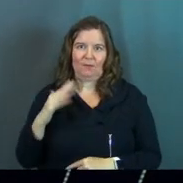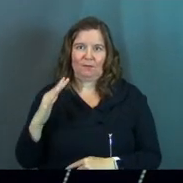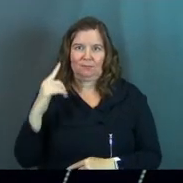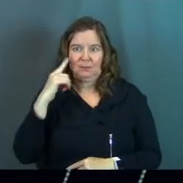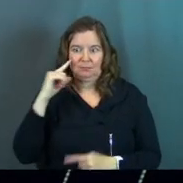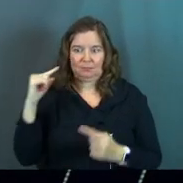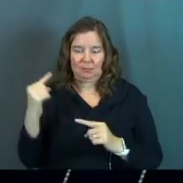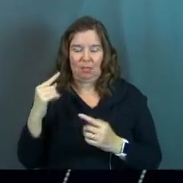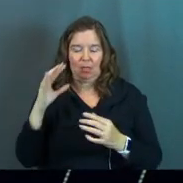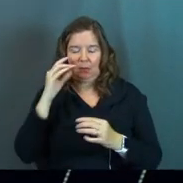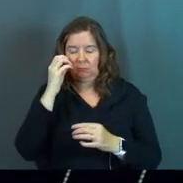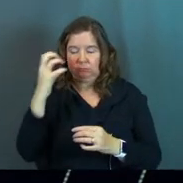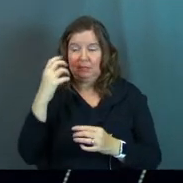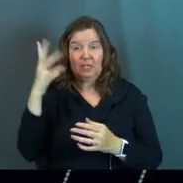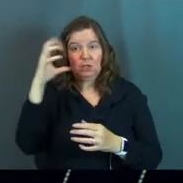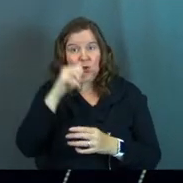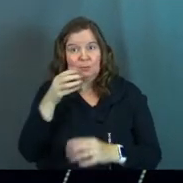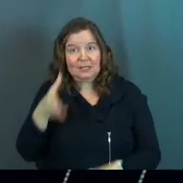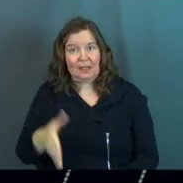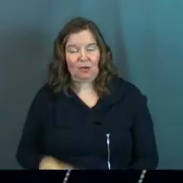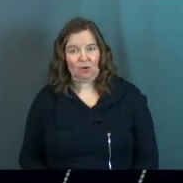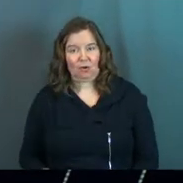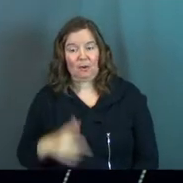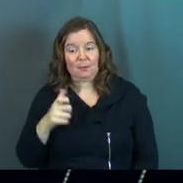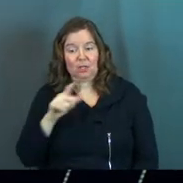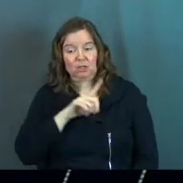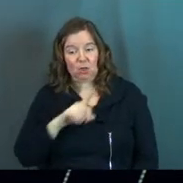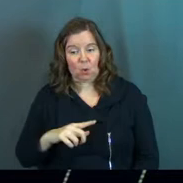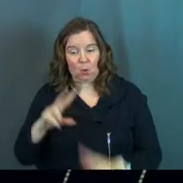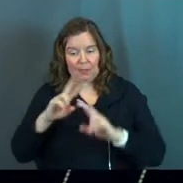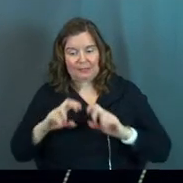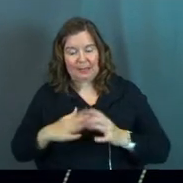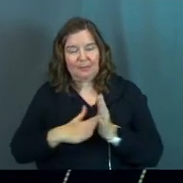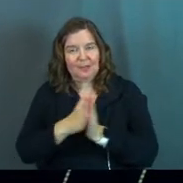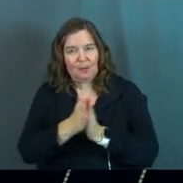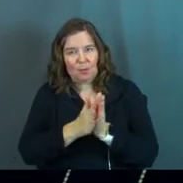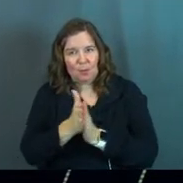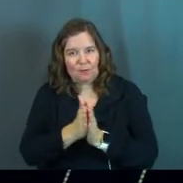eye. He assumes it's there because the Lord examines